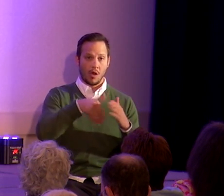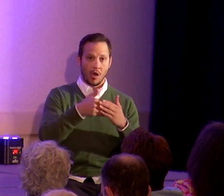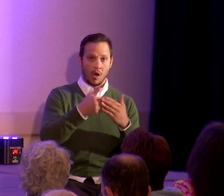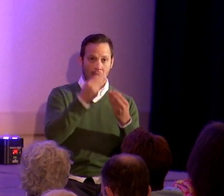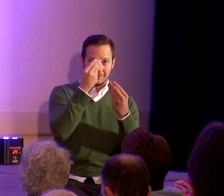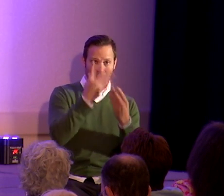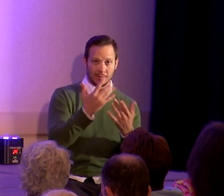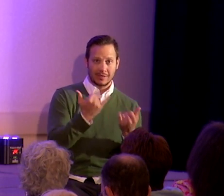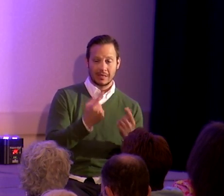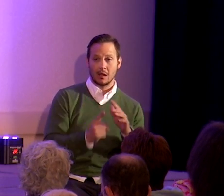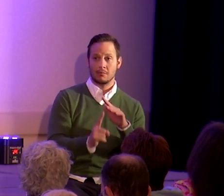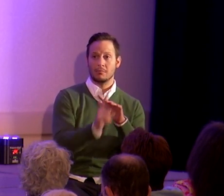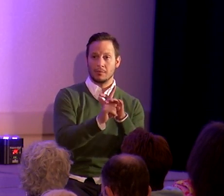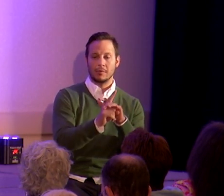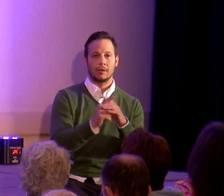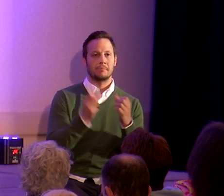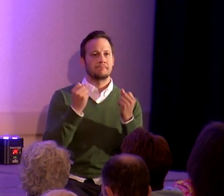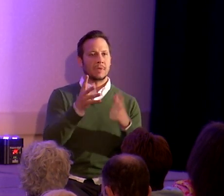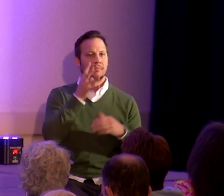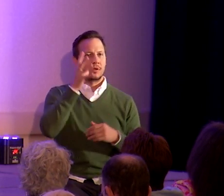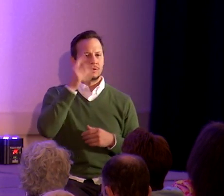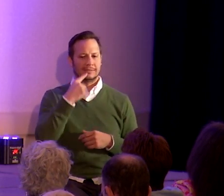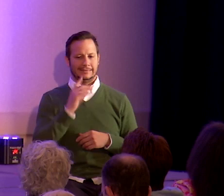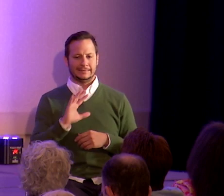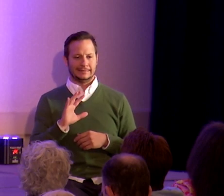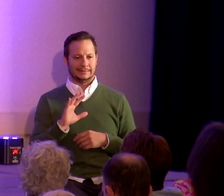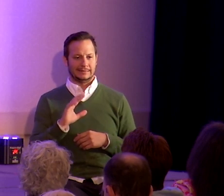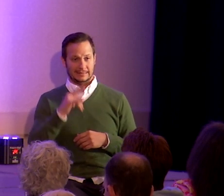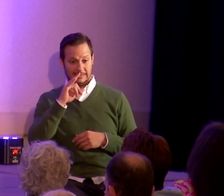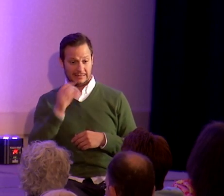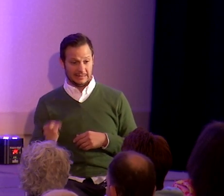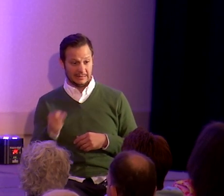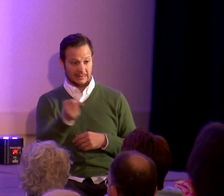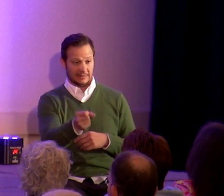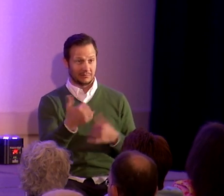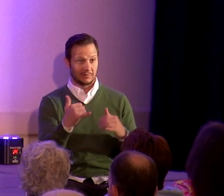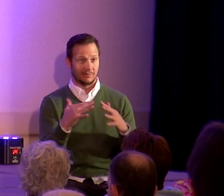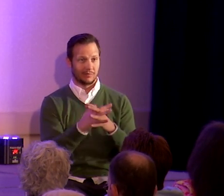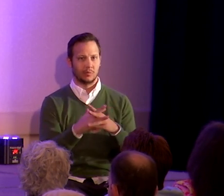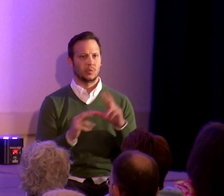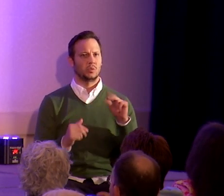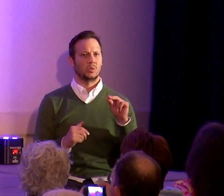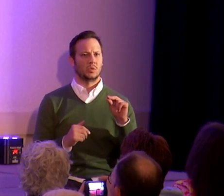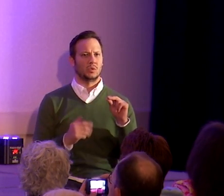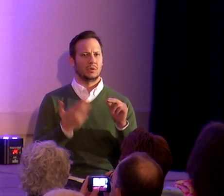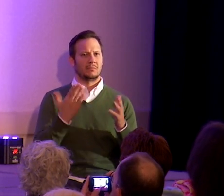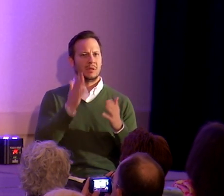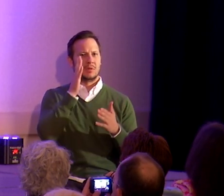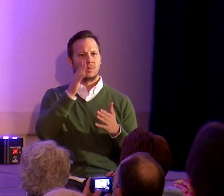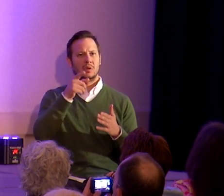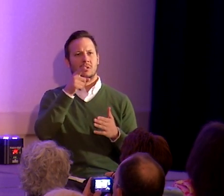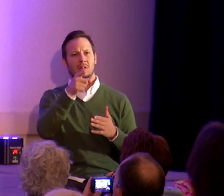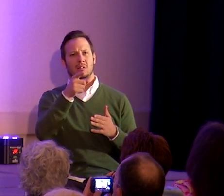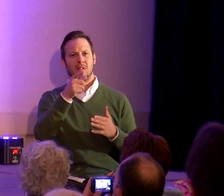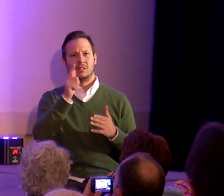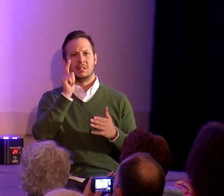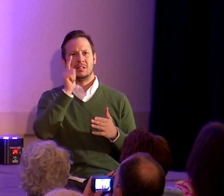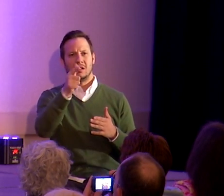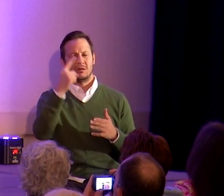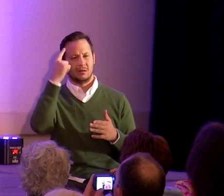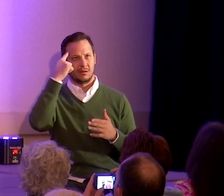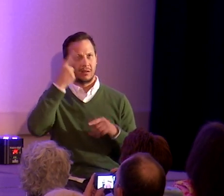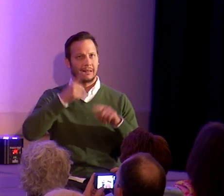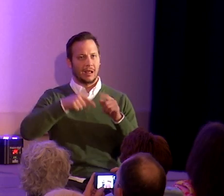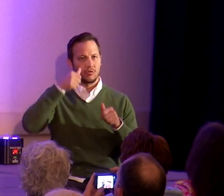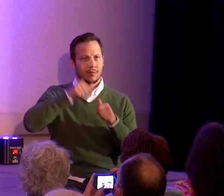of a sudden, parents are saying, wait a minute, maybe I don't want my kid to play football, because there's a chance they could end up like these guys who are committing suicide, or who can't